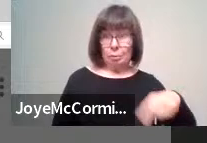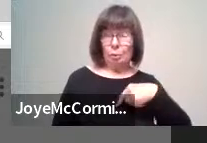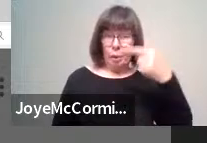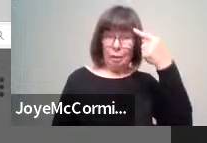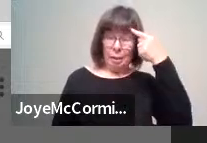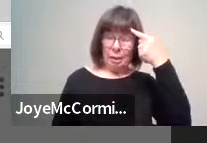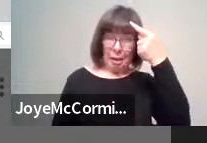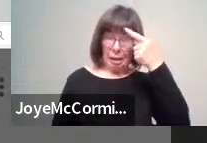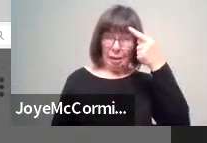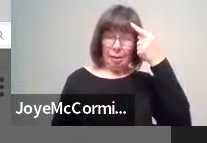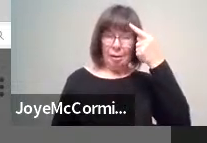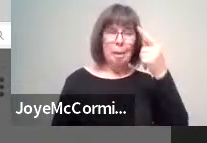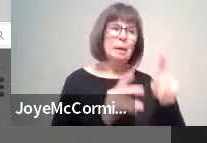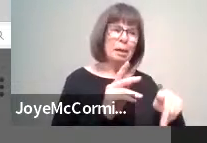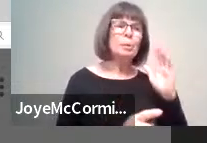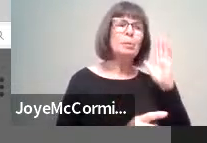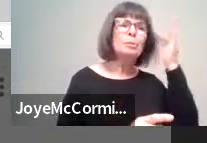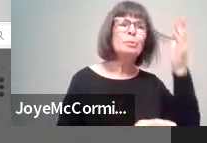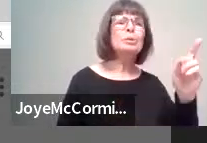to do what they're going to do.